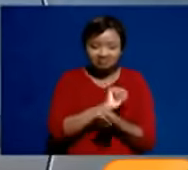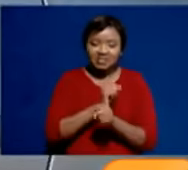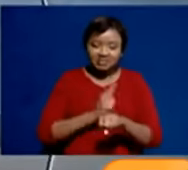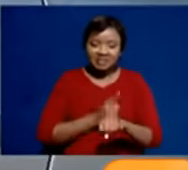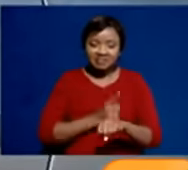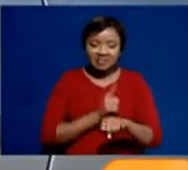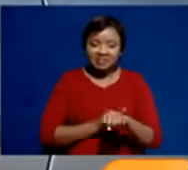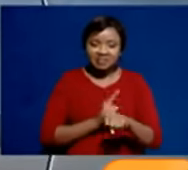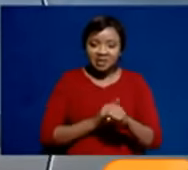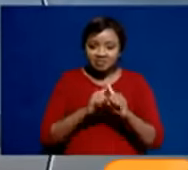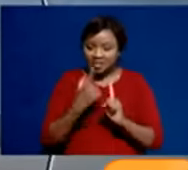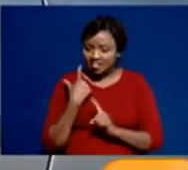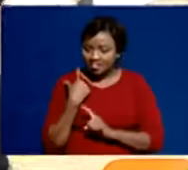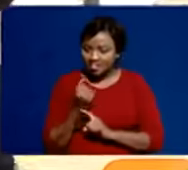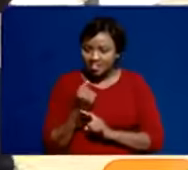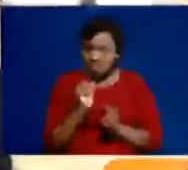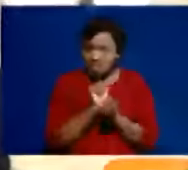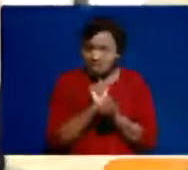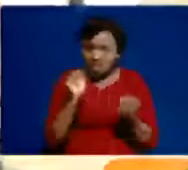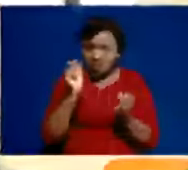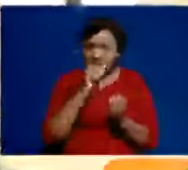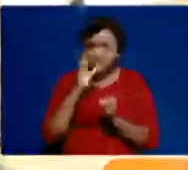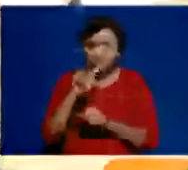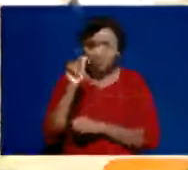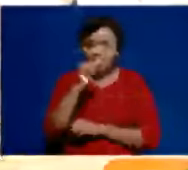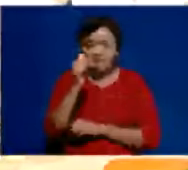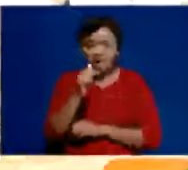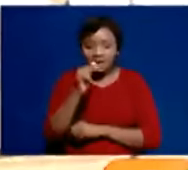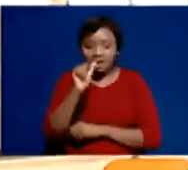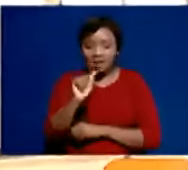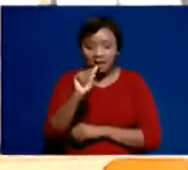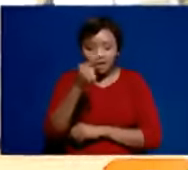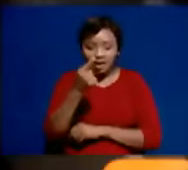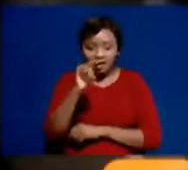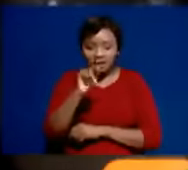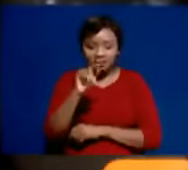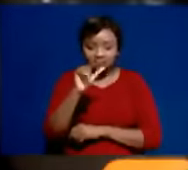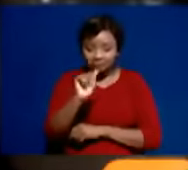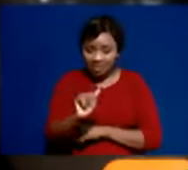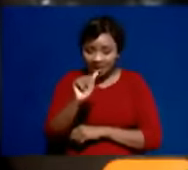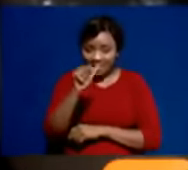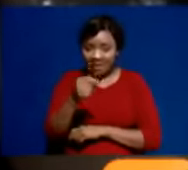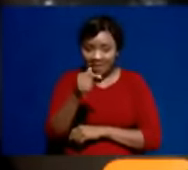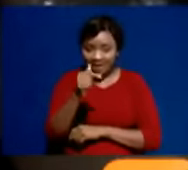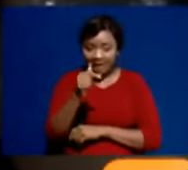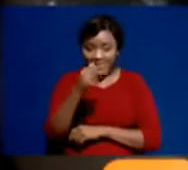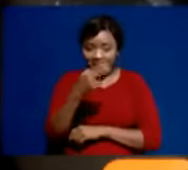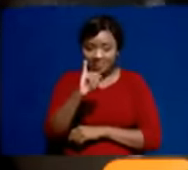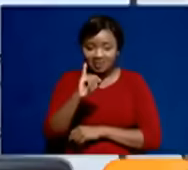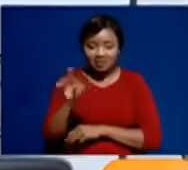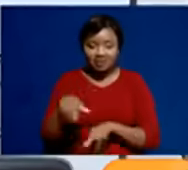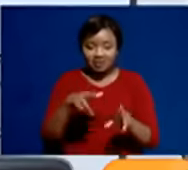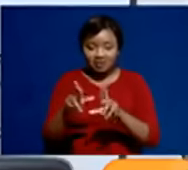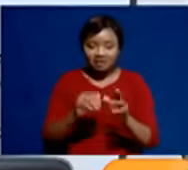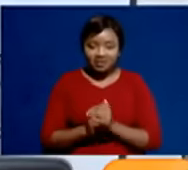allegedly just been released from Athi River GK prison on the 27th of last month before they met their deaths on Christmas Eve, with